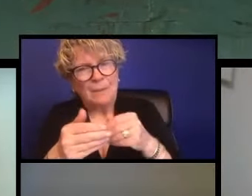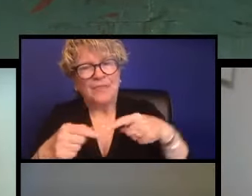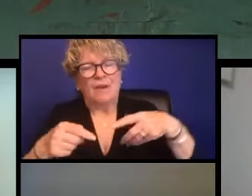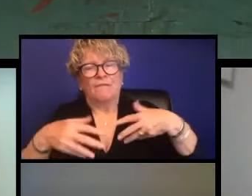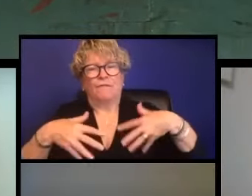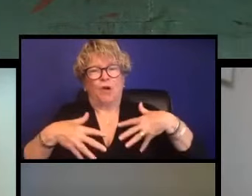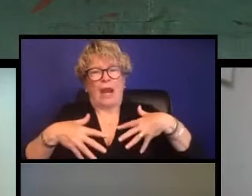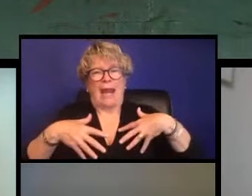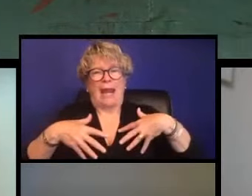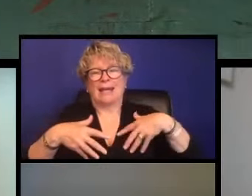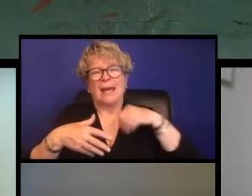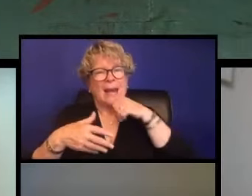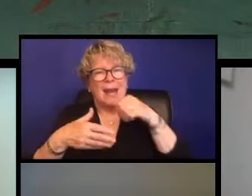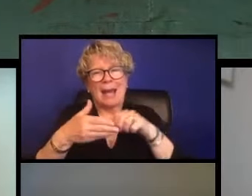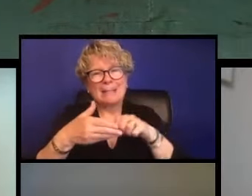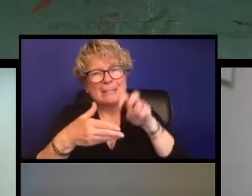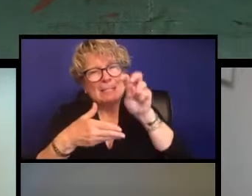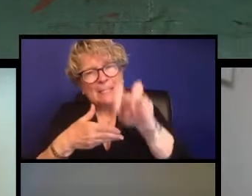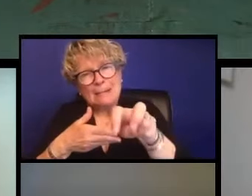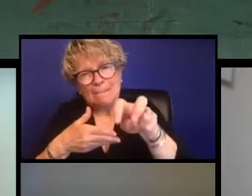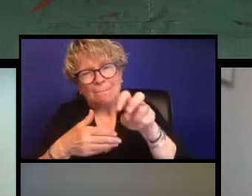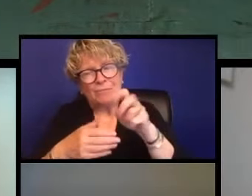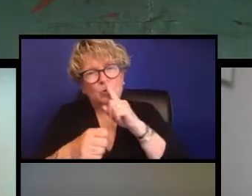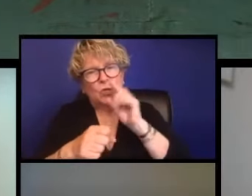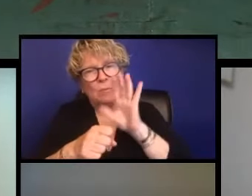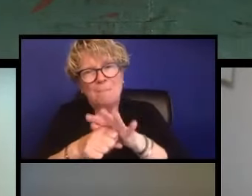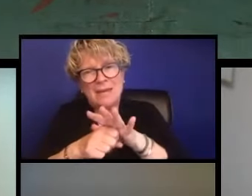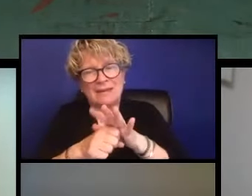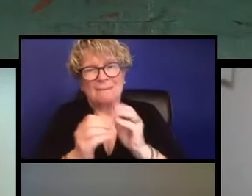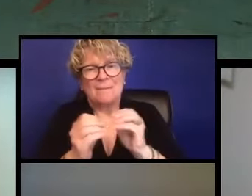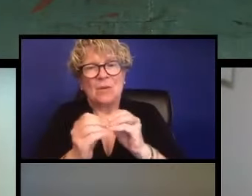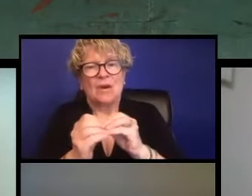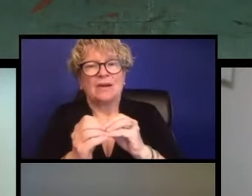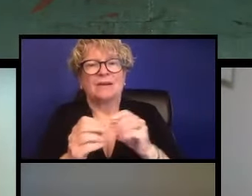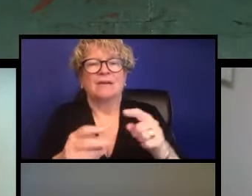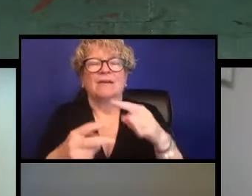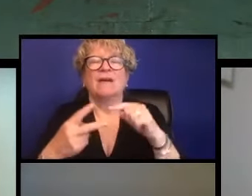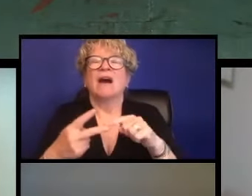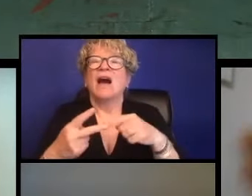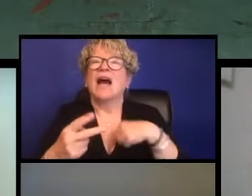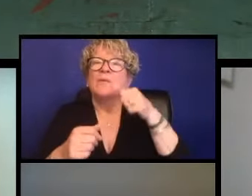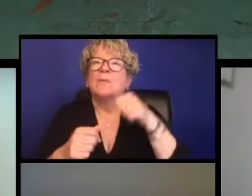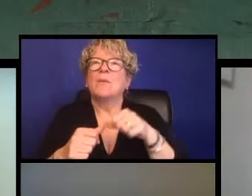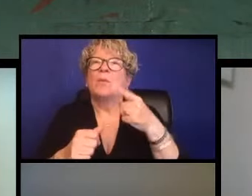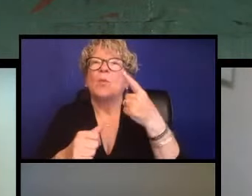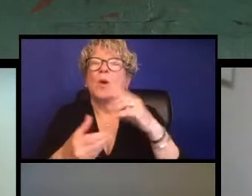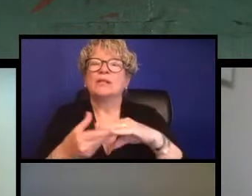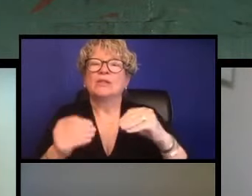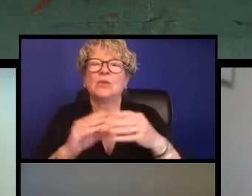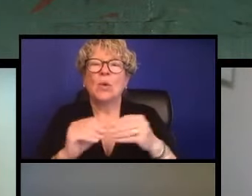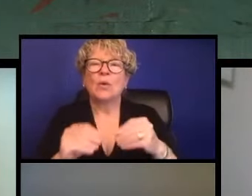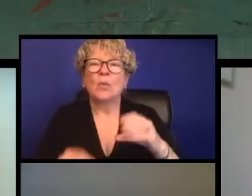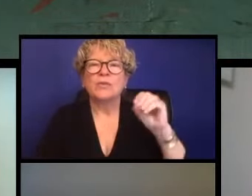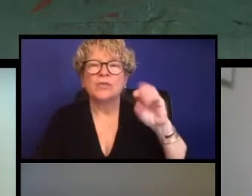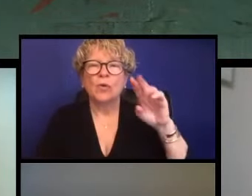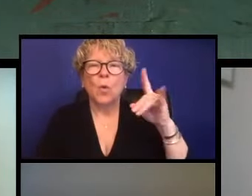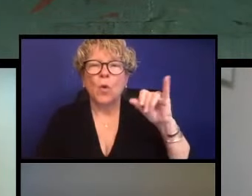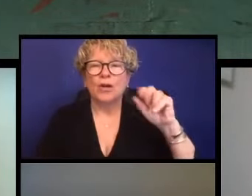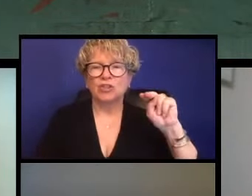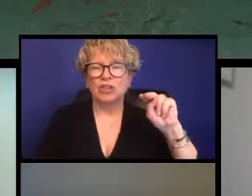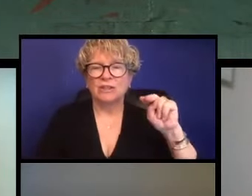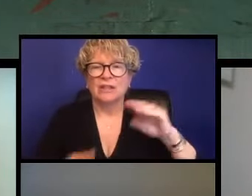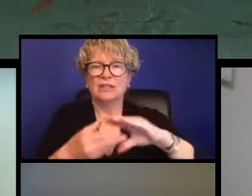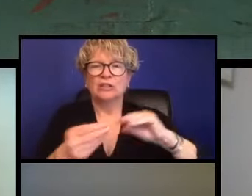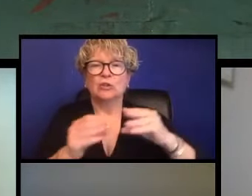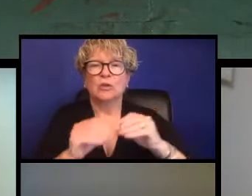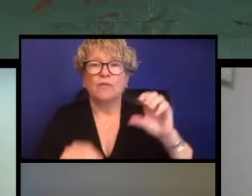stories was basically the origin story of a supervillain. But at the very end, the writer was like, no, this